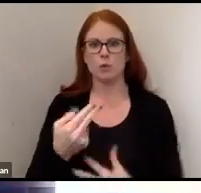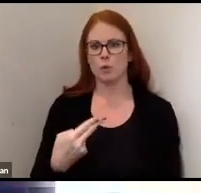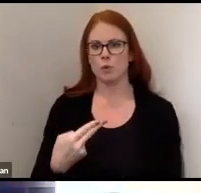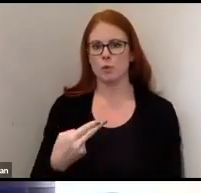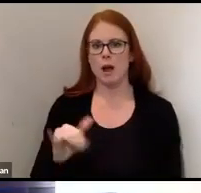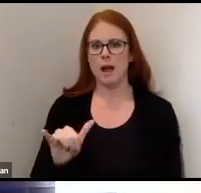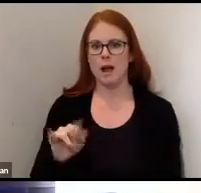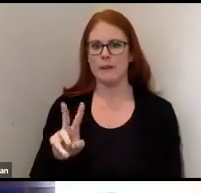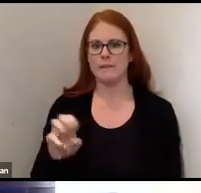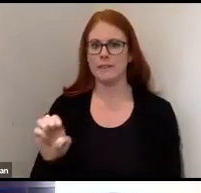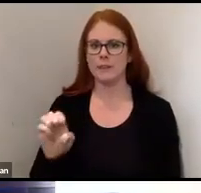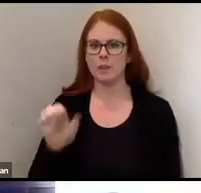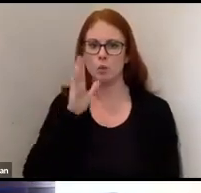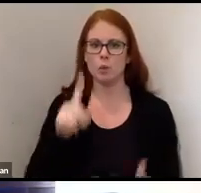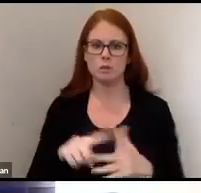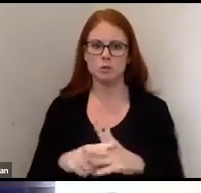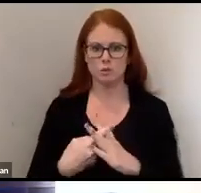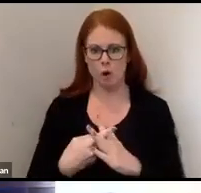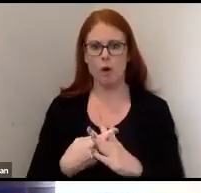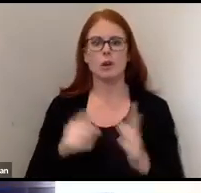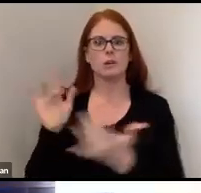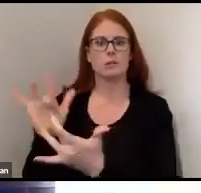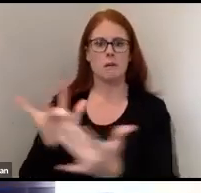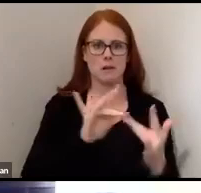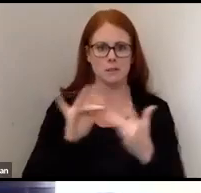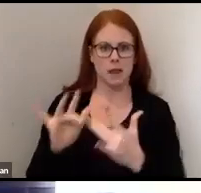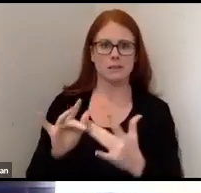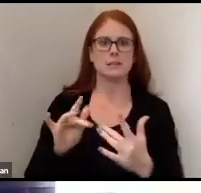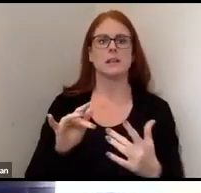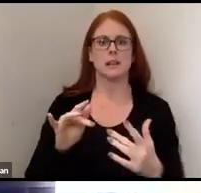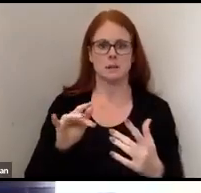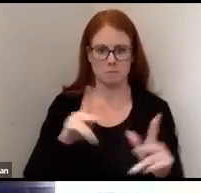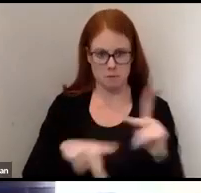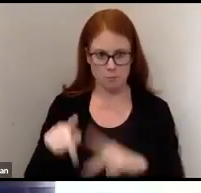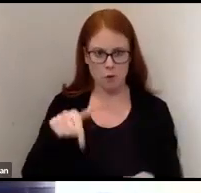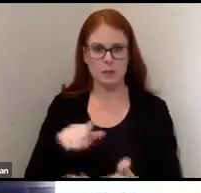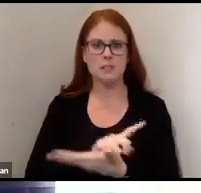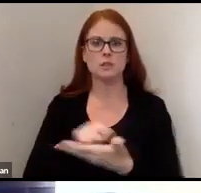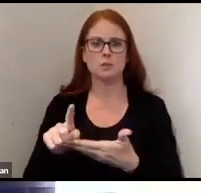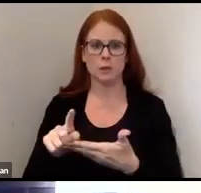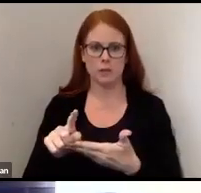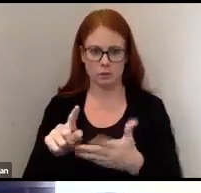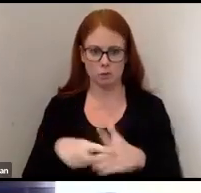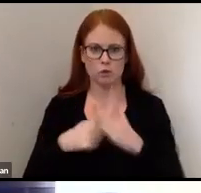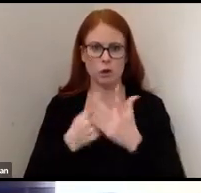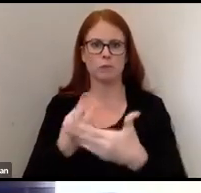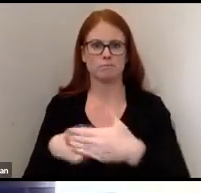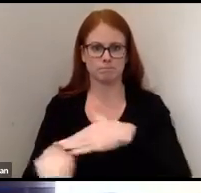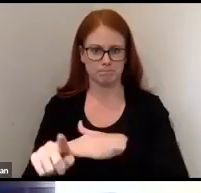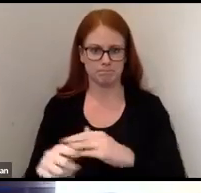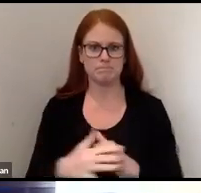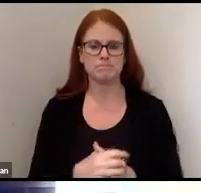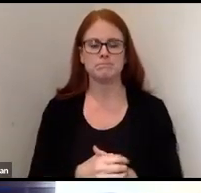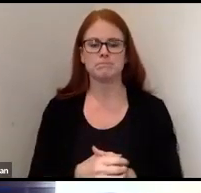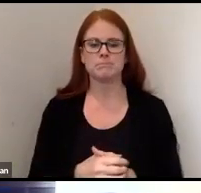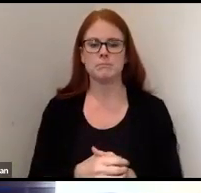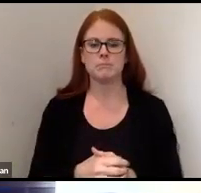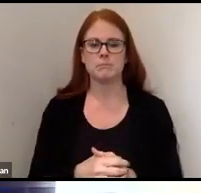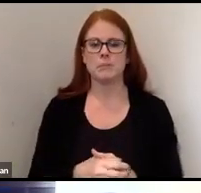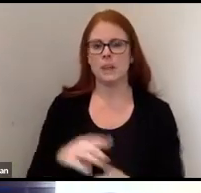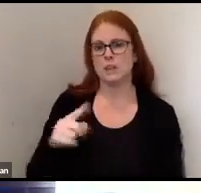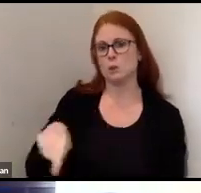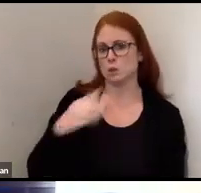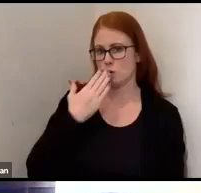to start contacting them this week. Actual vaccination begins next week. And so those are